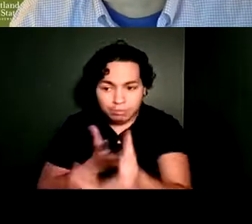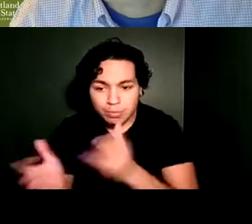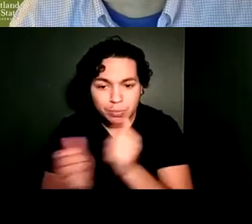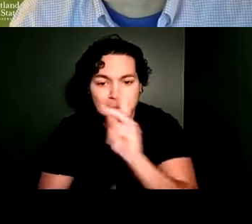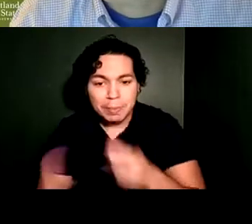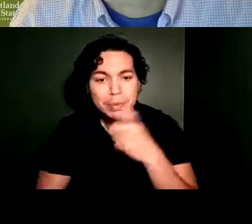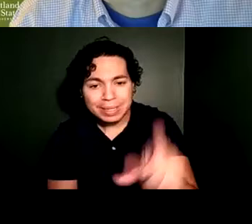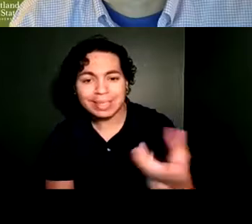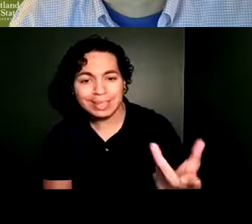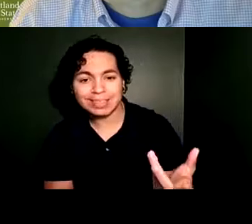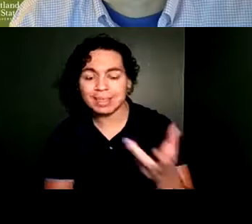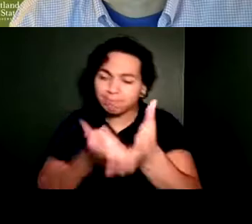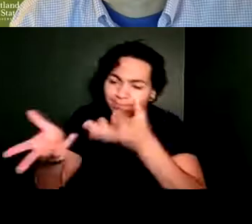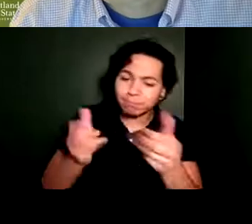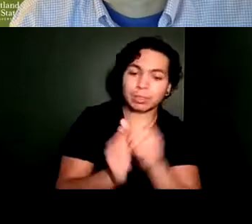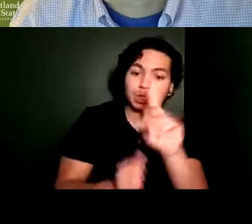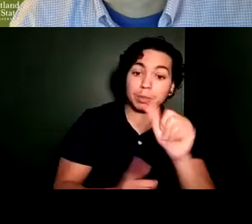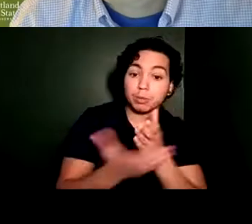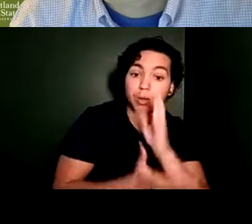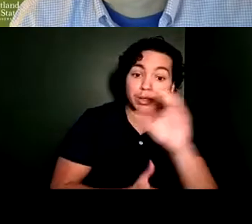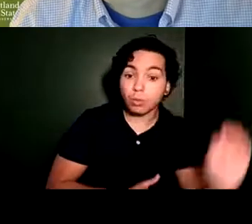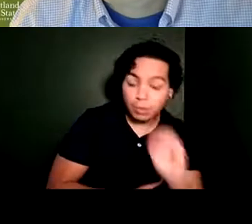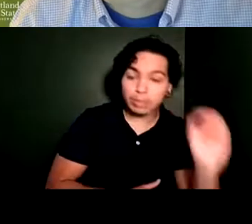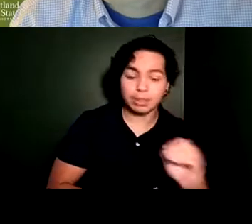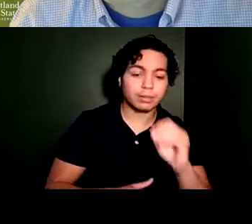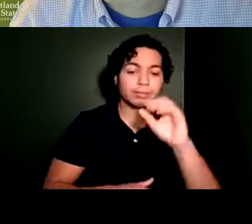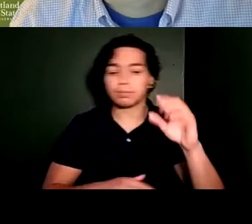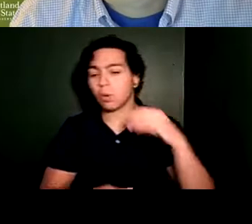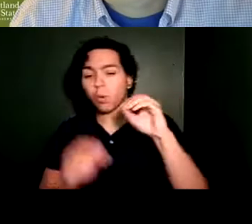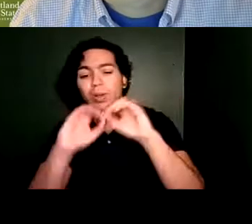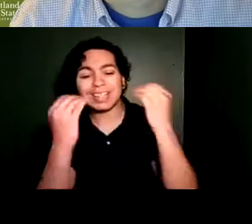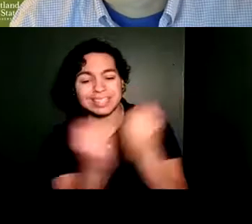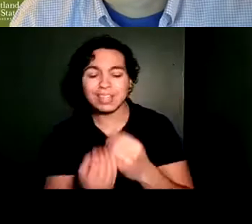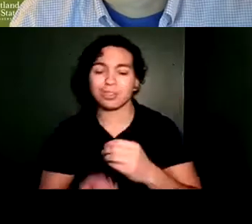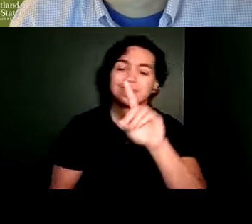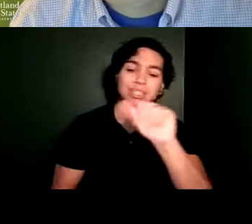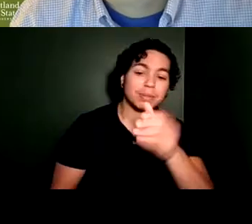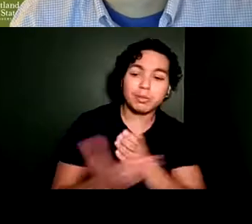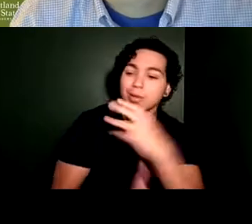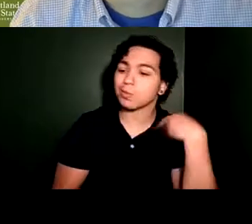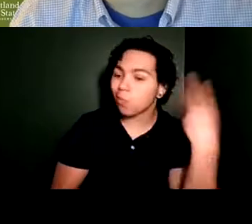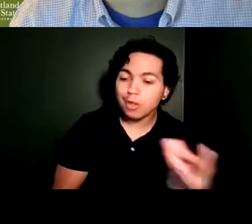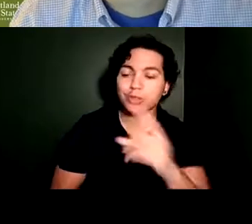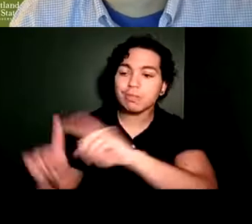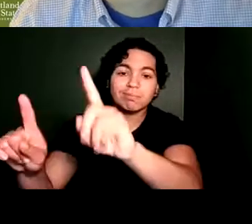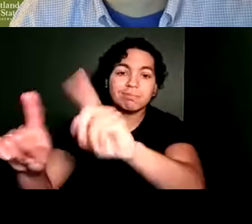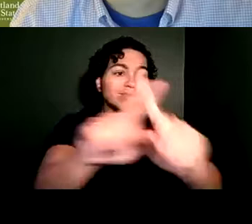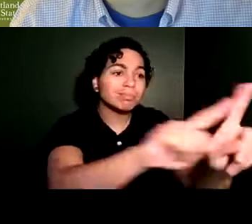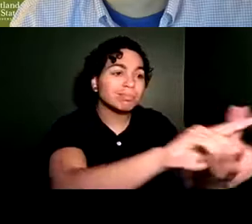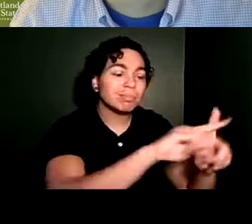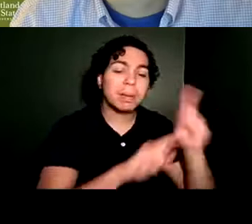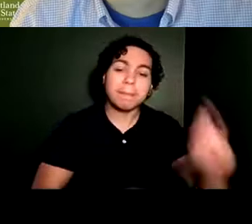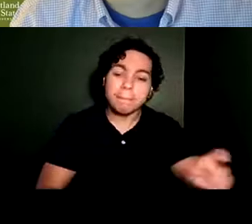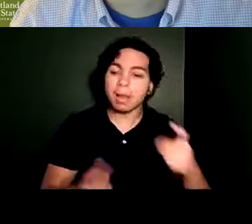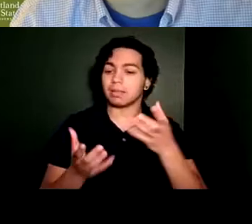with disability rights organizations like Disability Rights Washington gives us the insight that's necessary to produce the trikes and